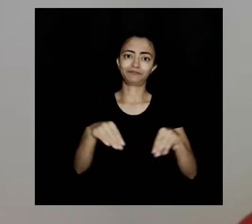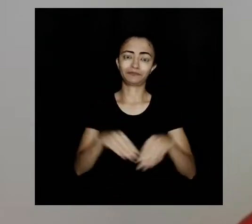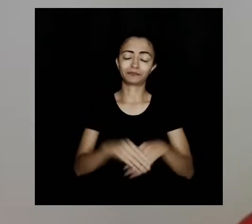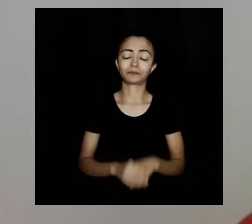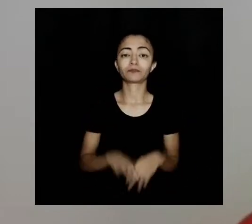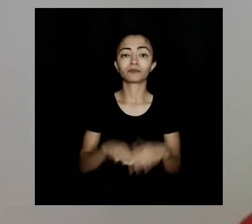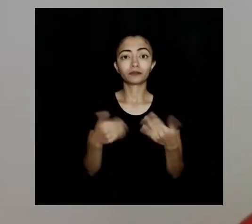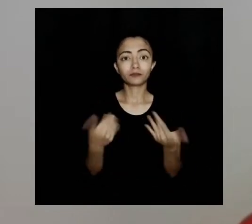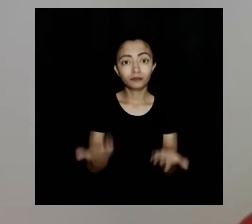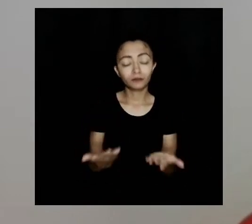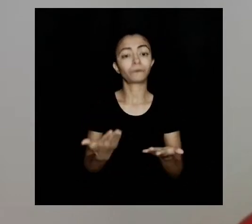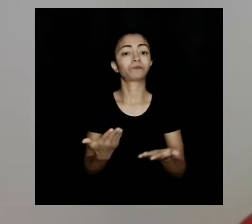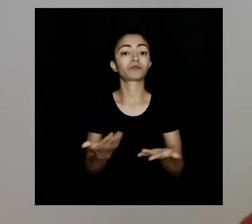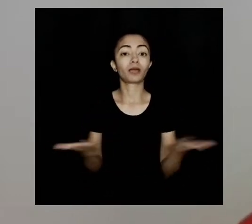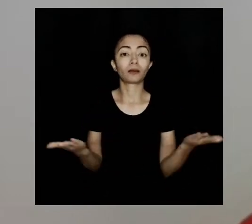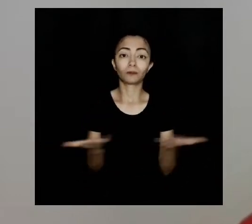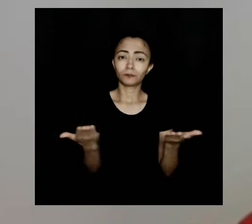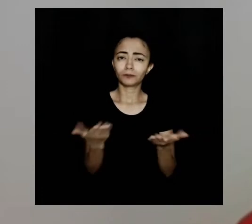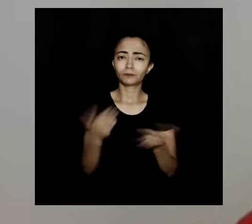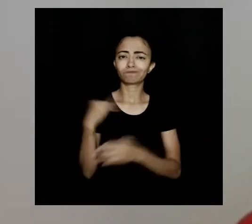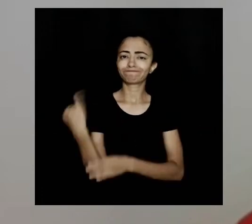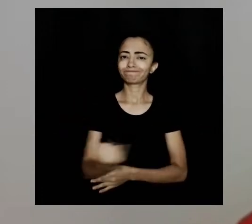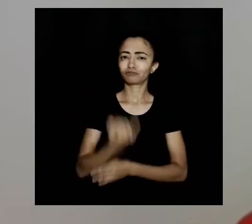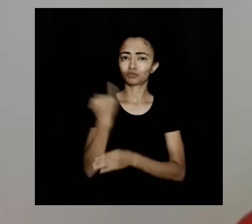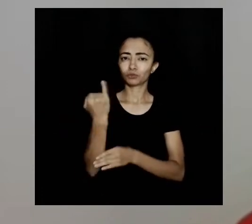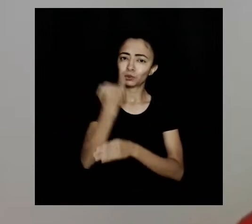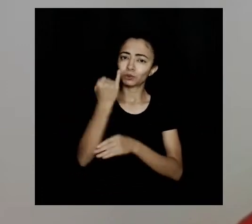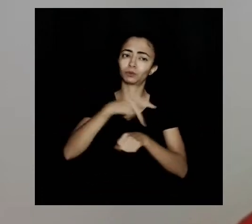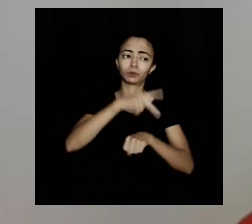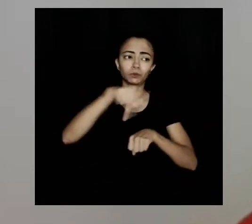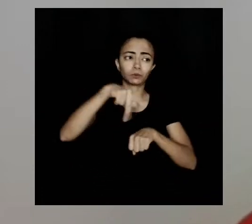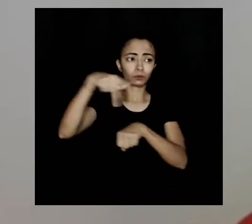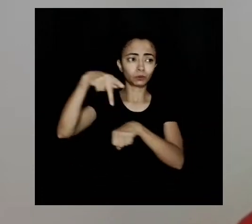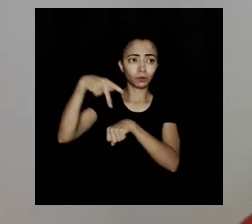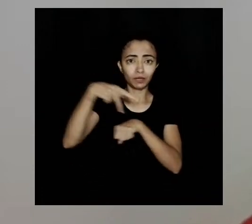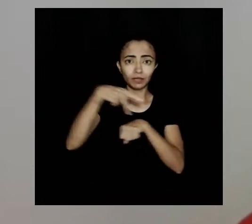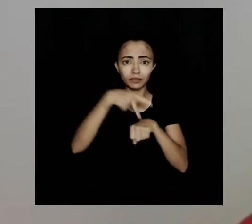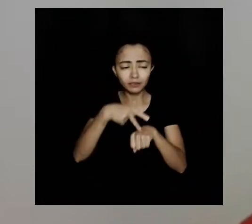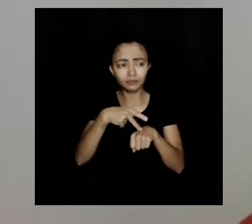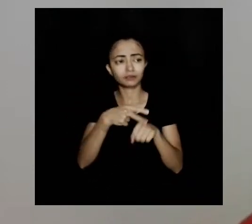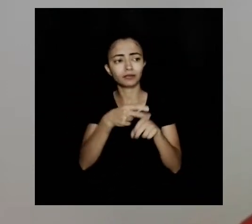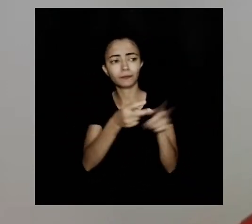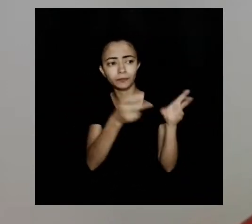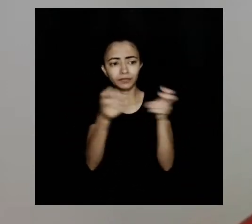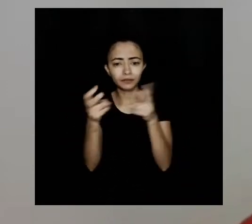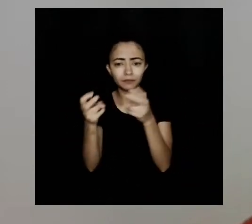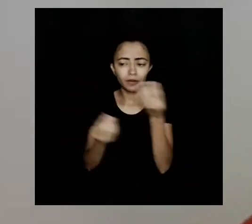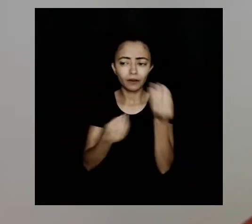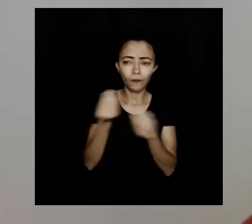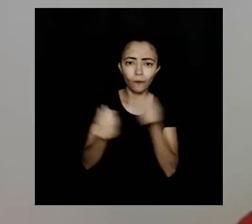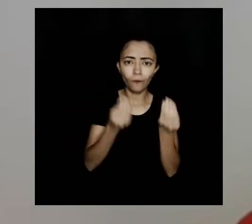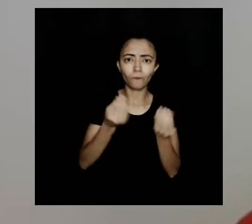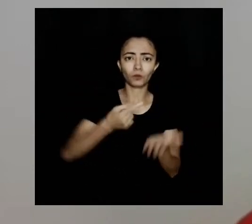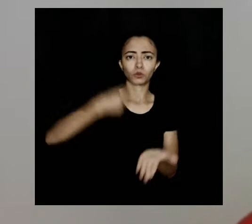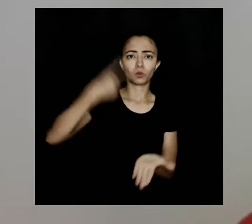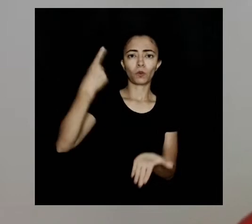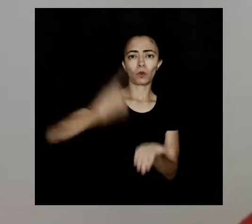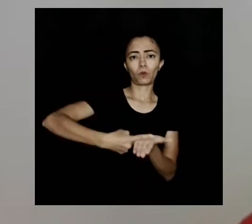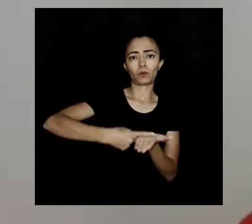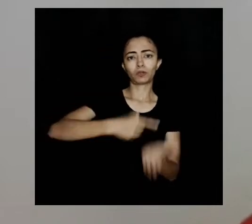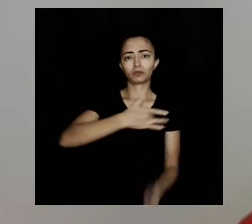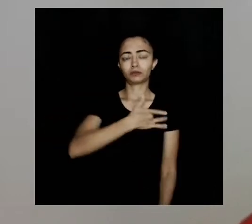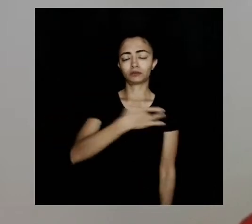enormous opportunity for the countries to pay attention to each other and to get back on track